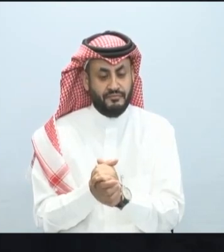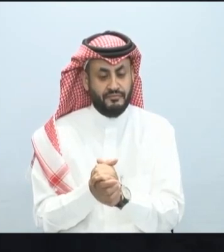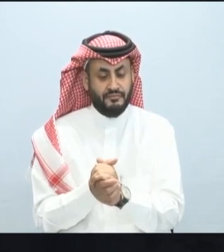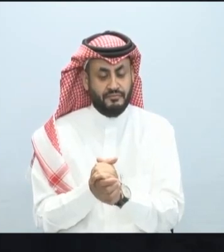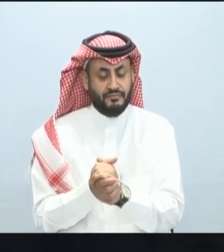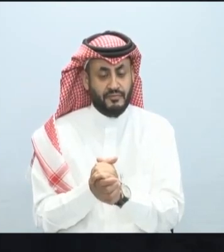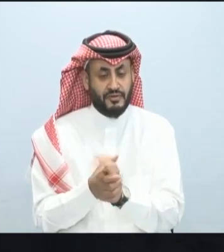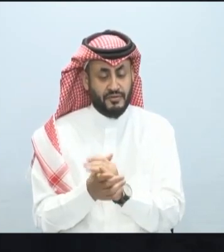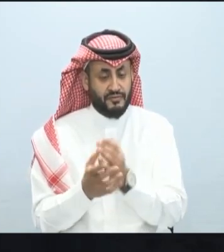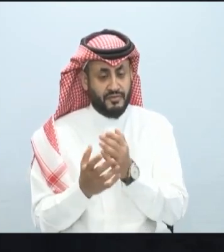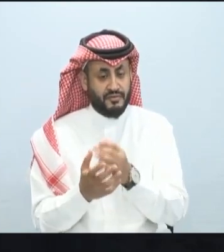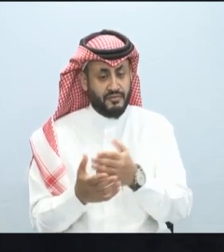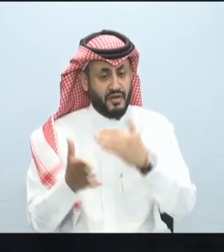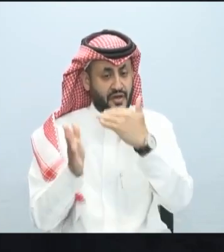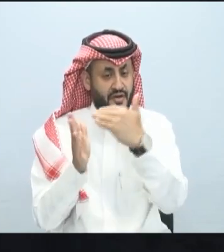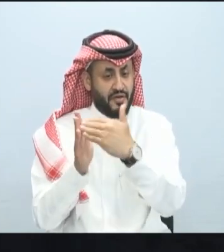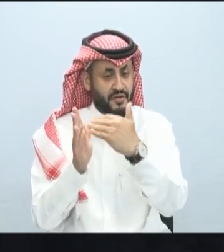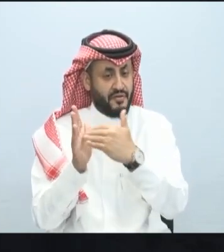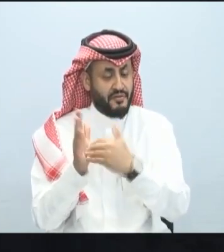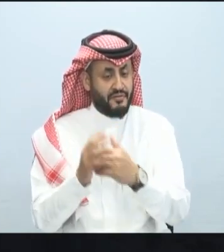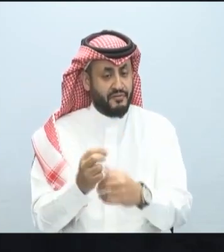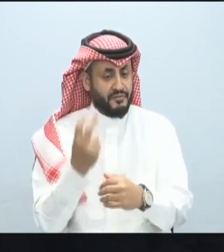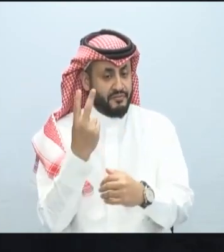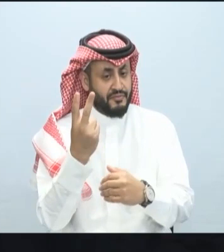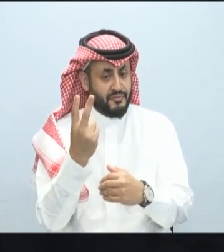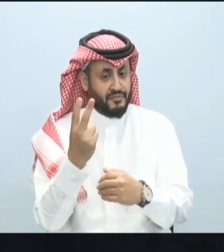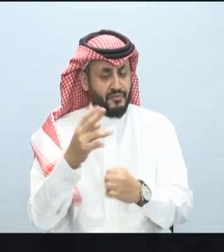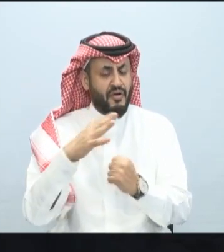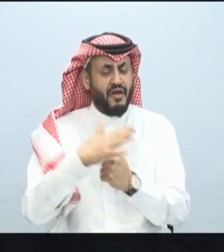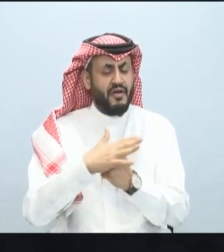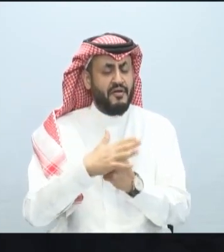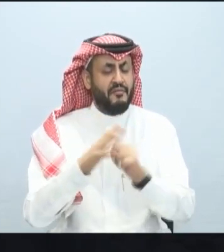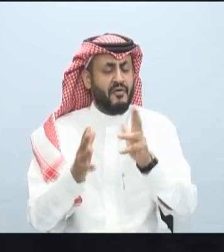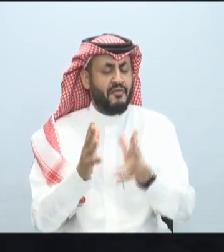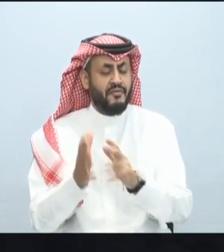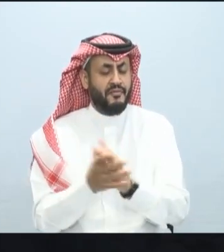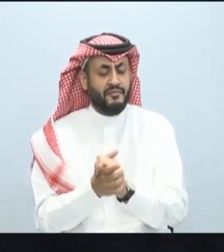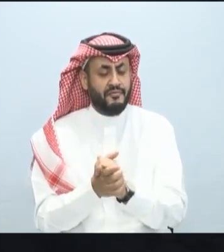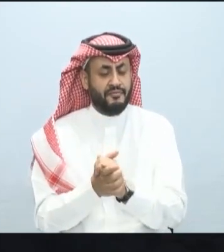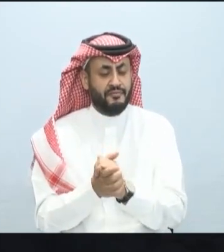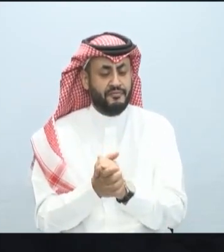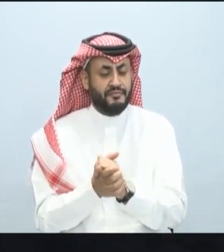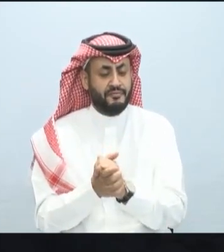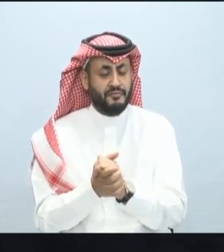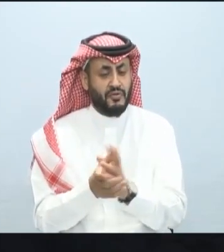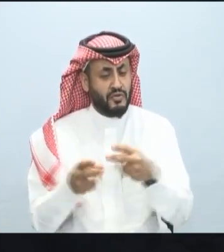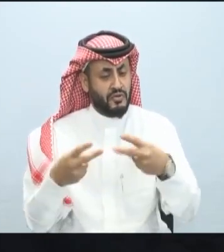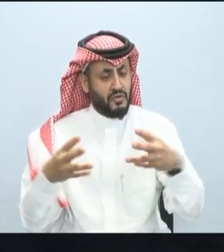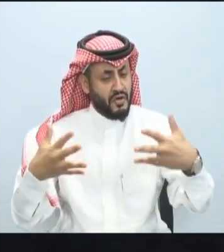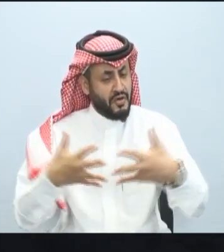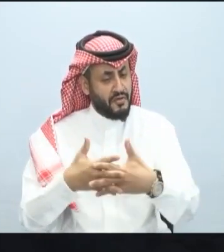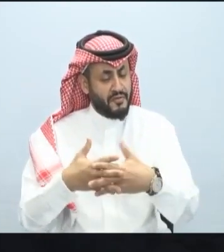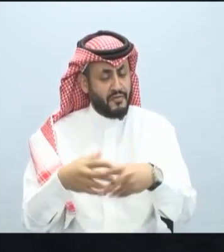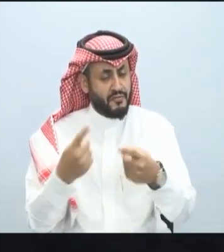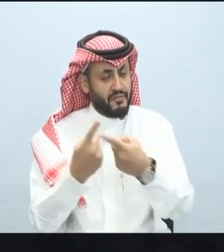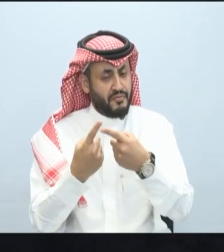I divided the main paragraph here into two basic ideas. So you can either combine them together